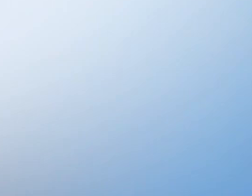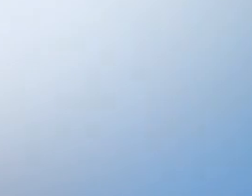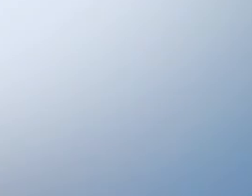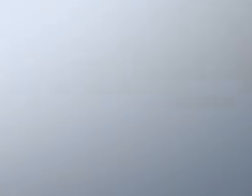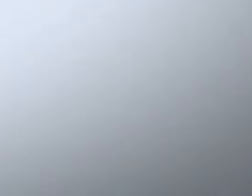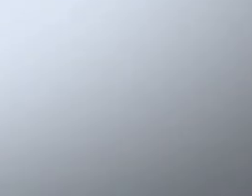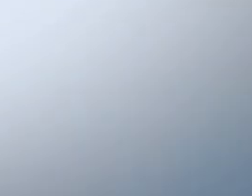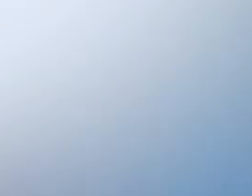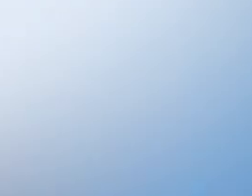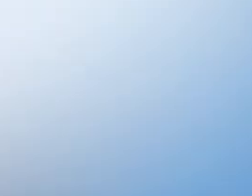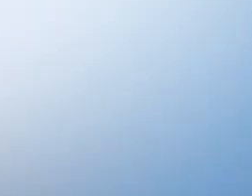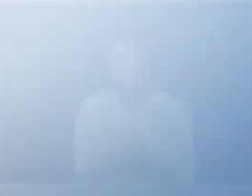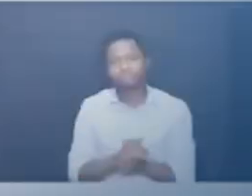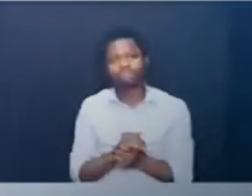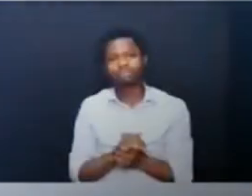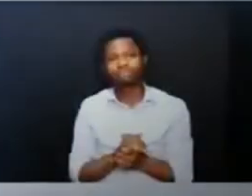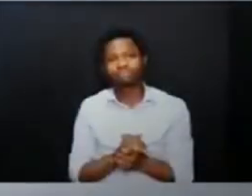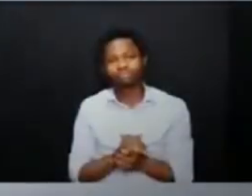Proverbs